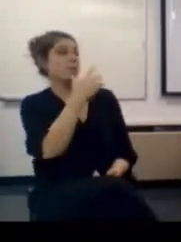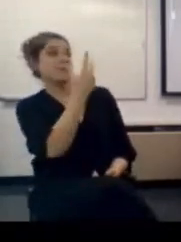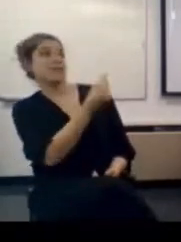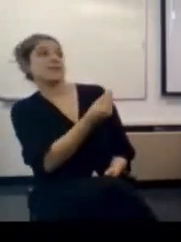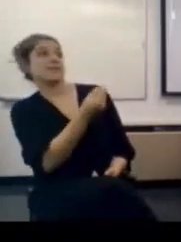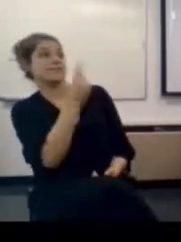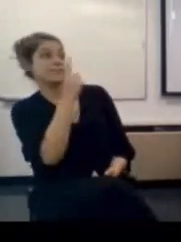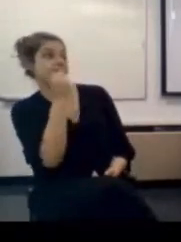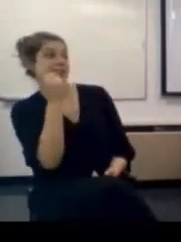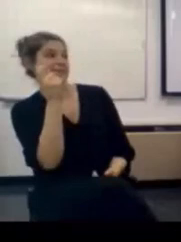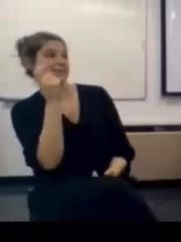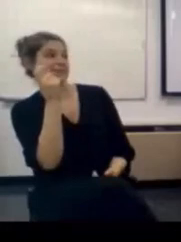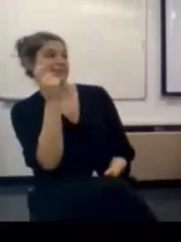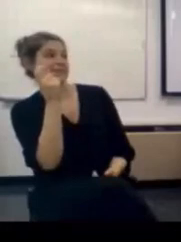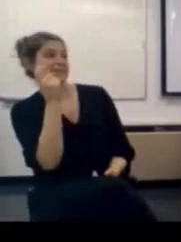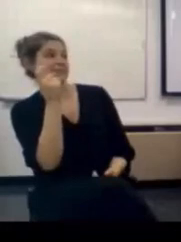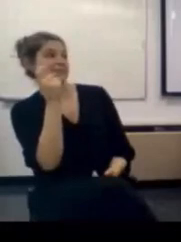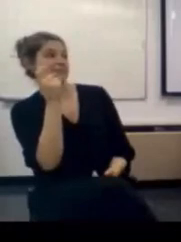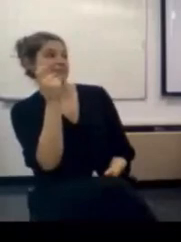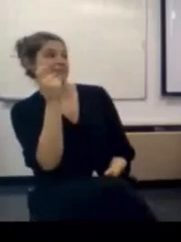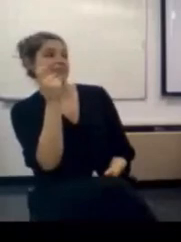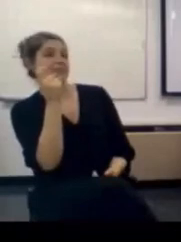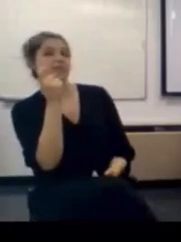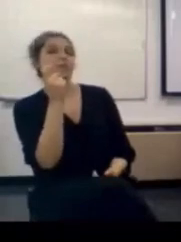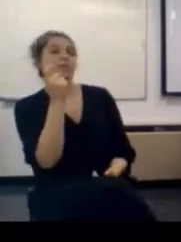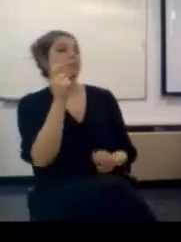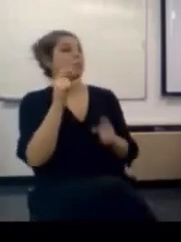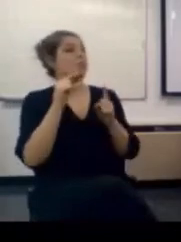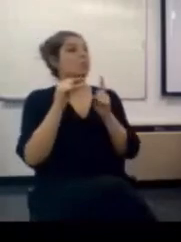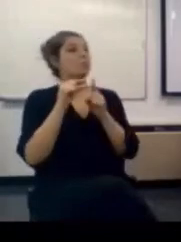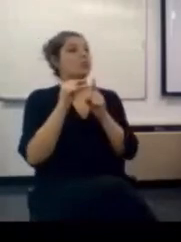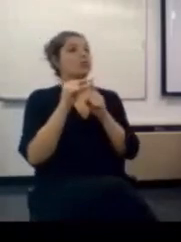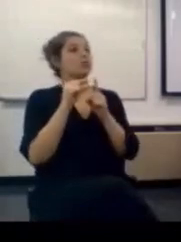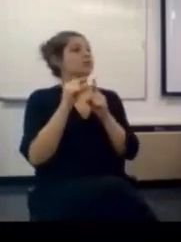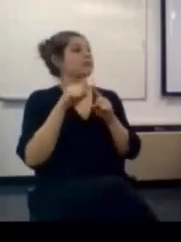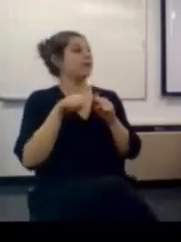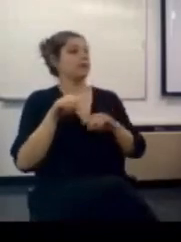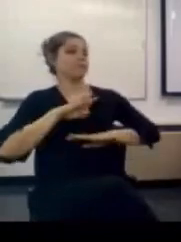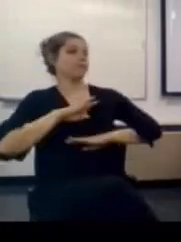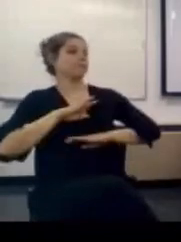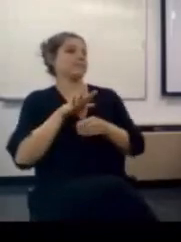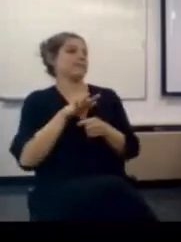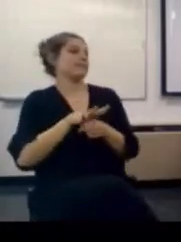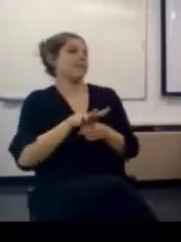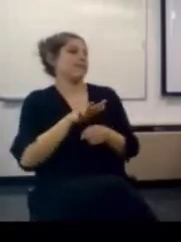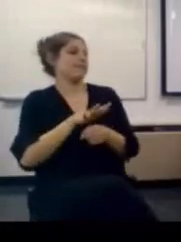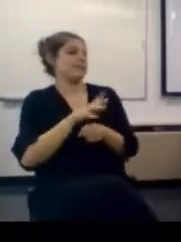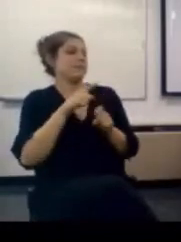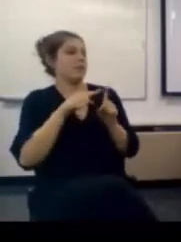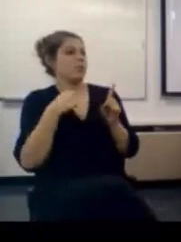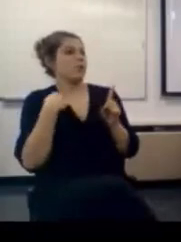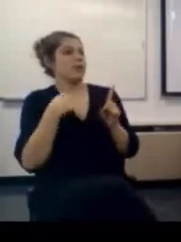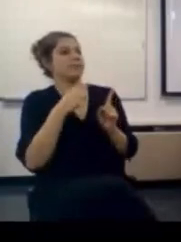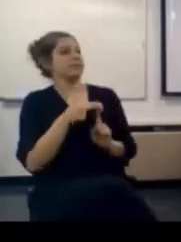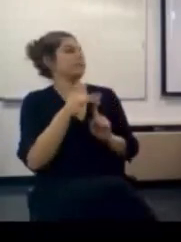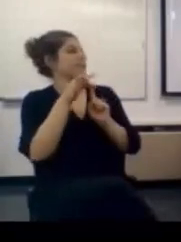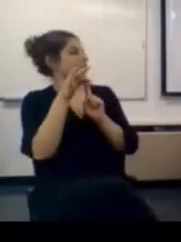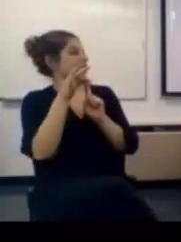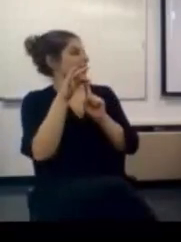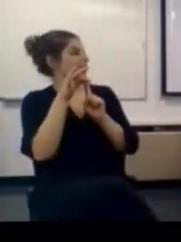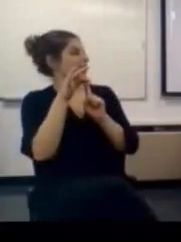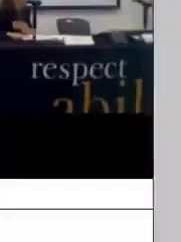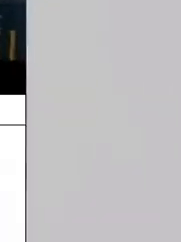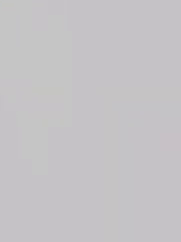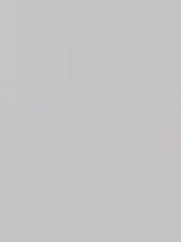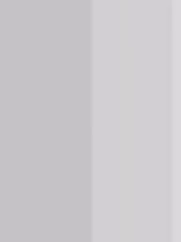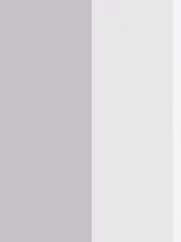Carol. Don't go too far, because while words cannot suffice,